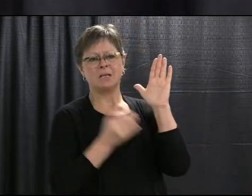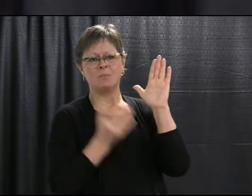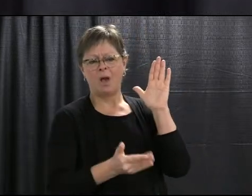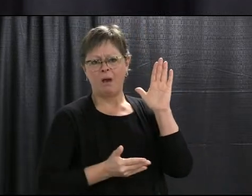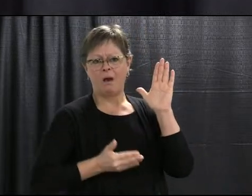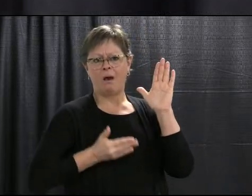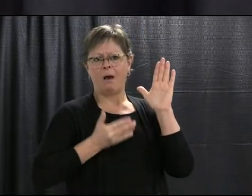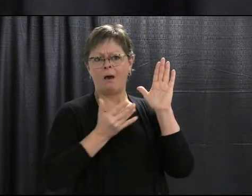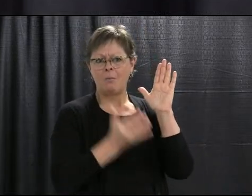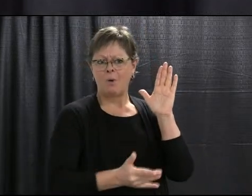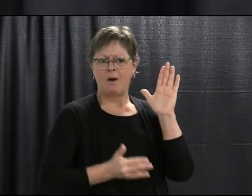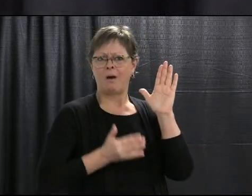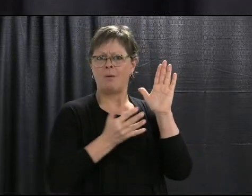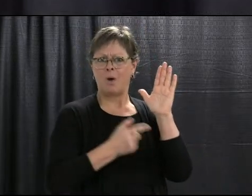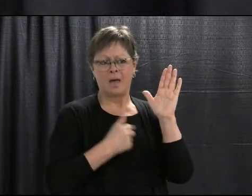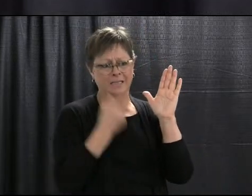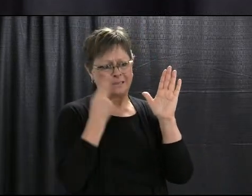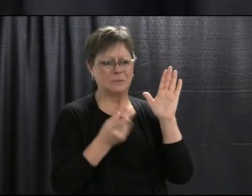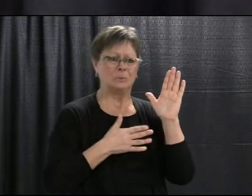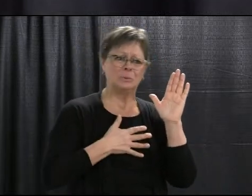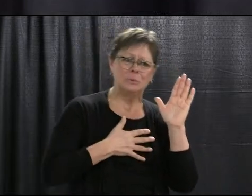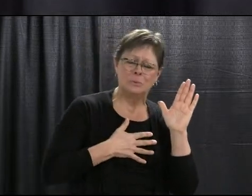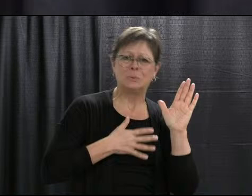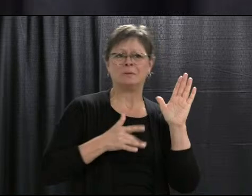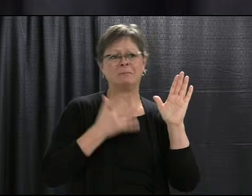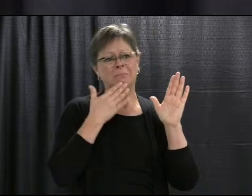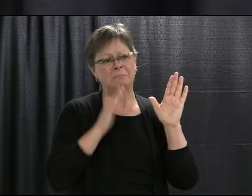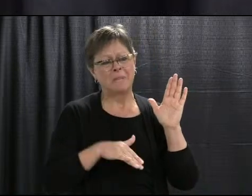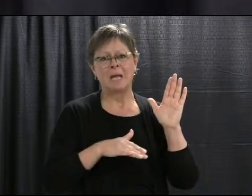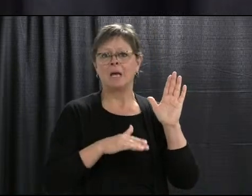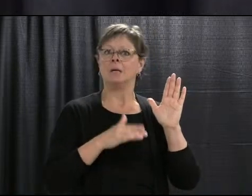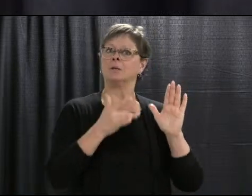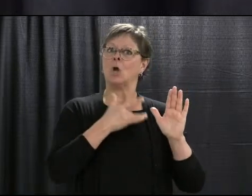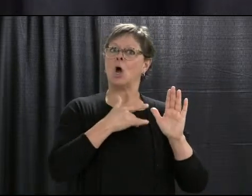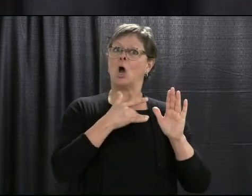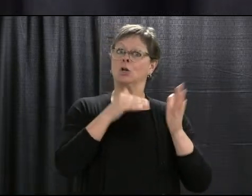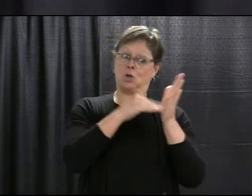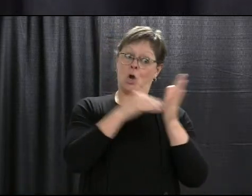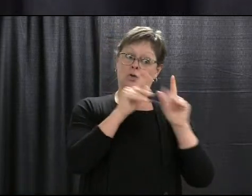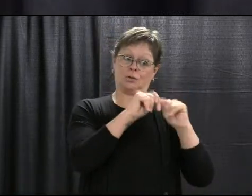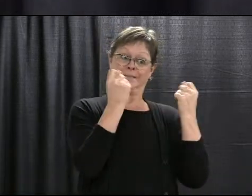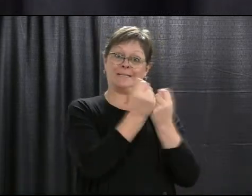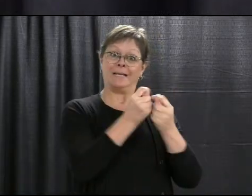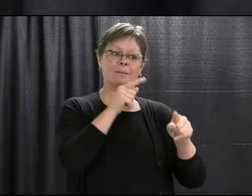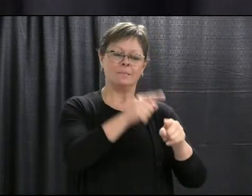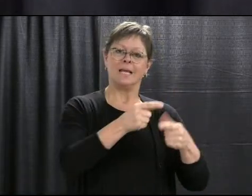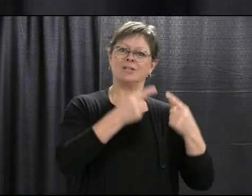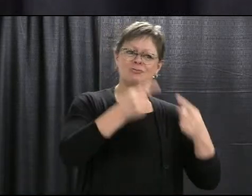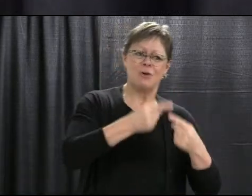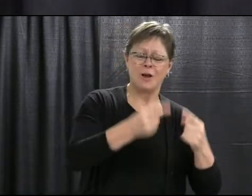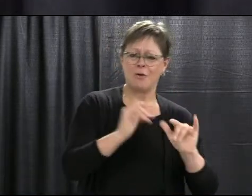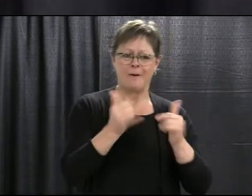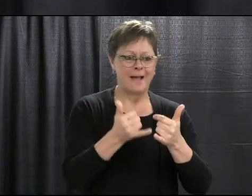there. I see how hard our heart teams struggle to connect patients with the care that they